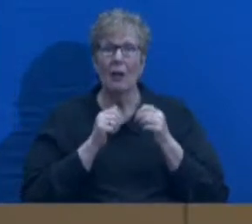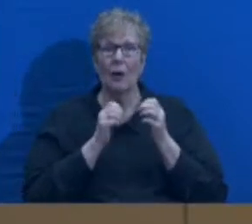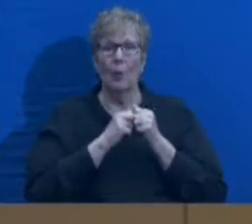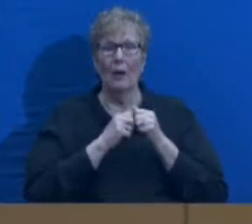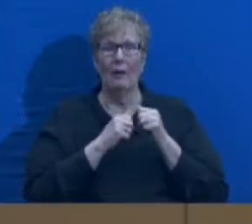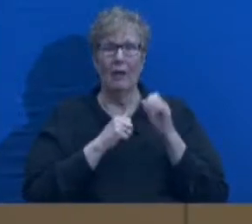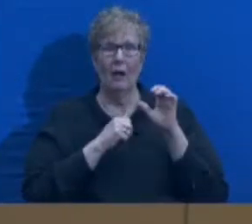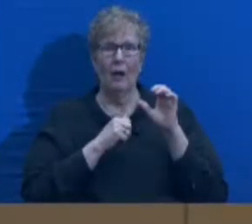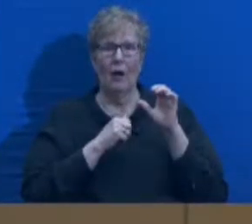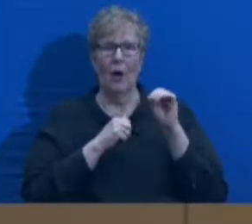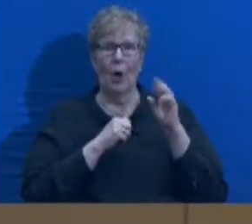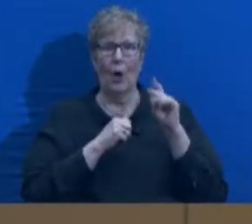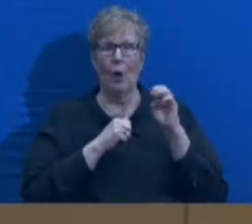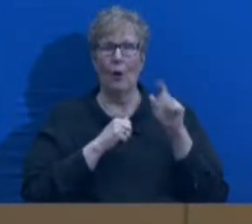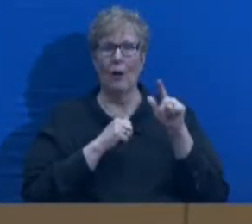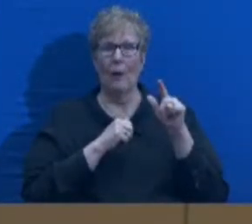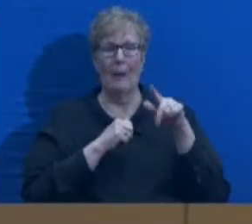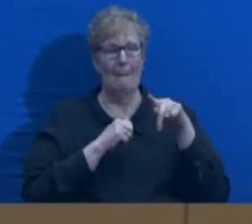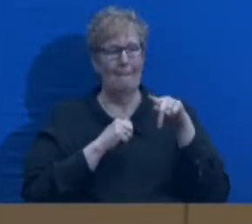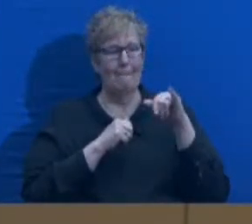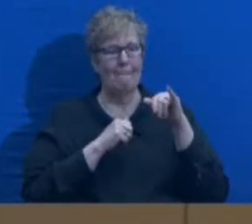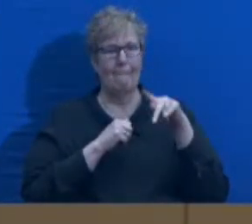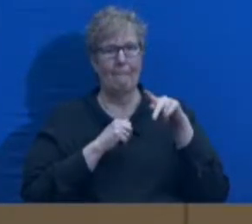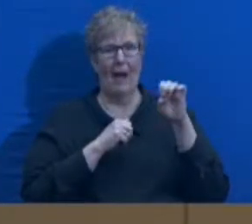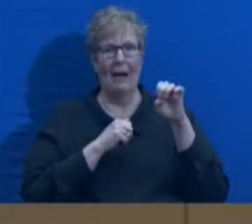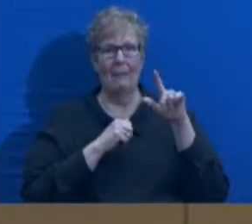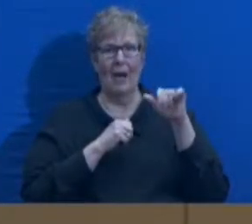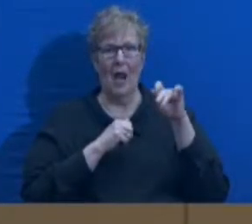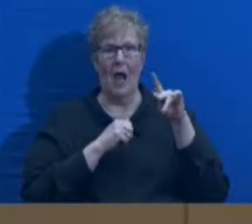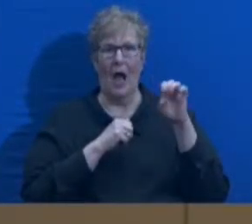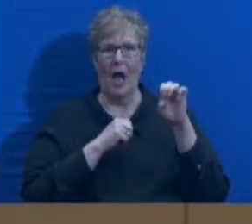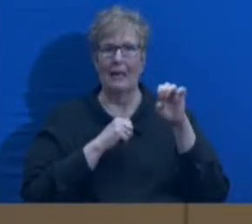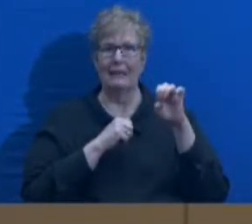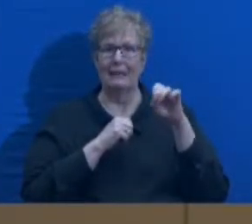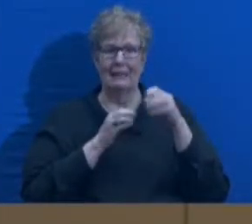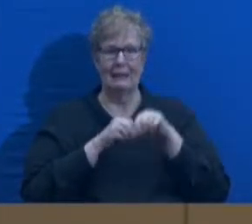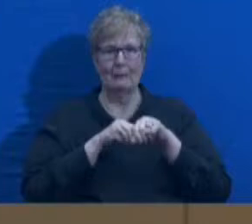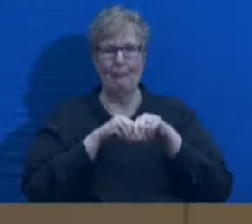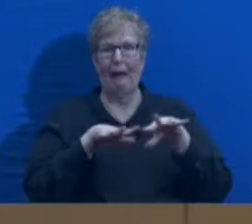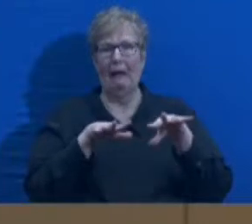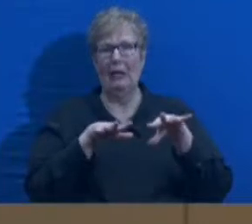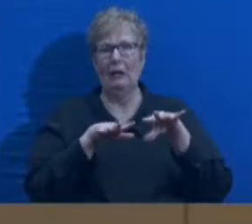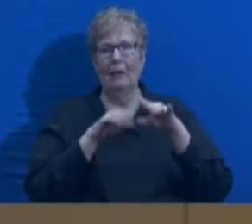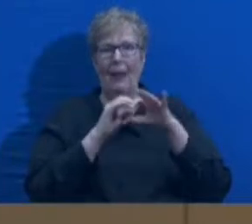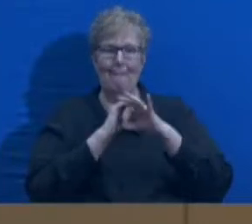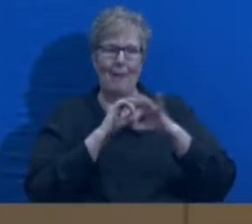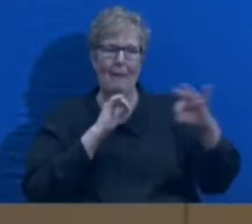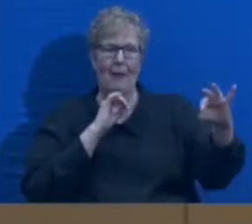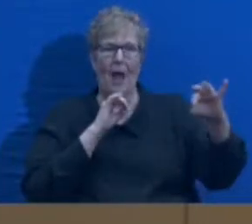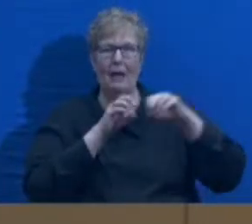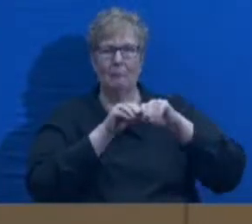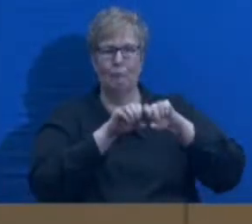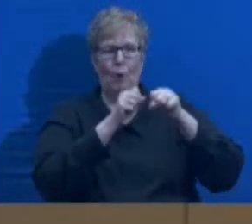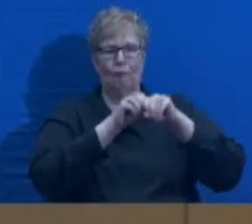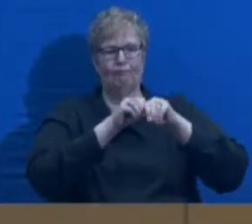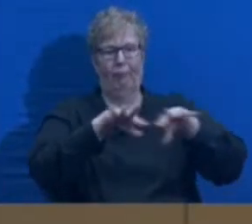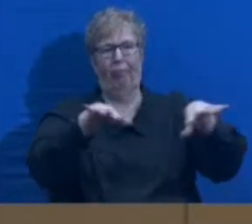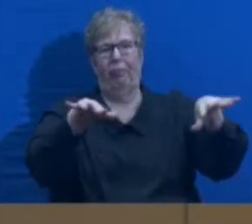Colonial Pipeline spill. Approximately over 6,000 gallons of gasoline was spilled from the Colonial Pipeline.